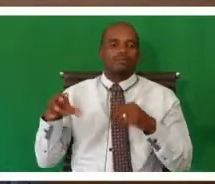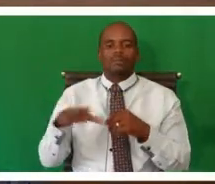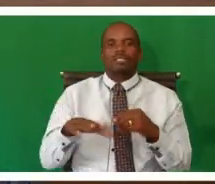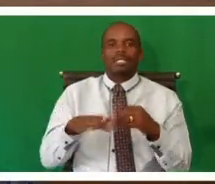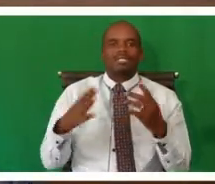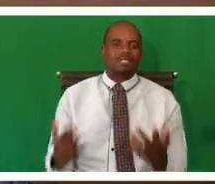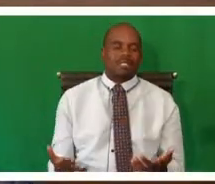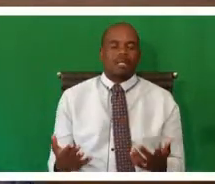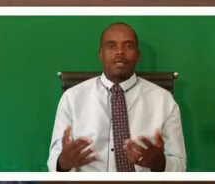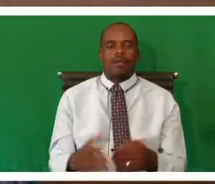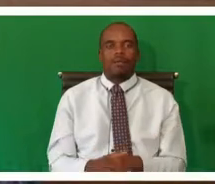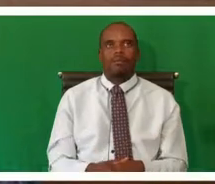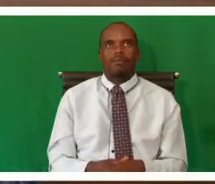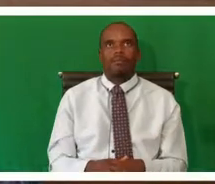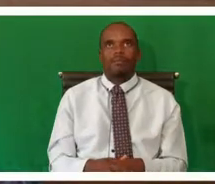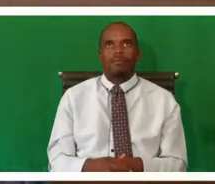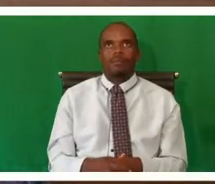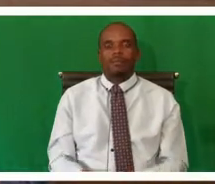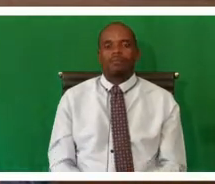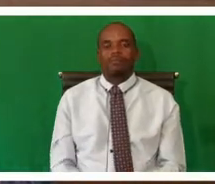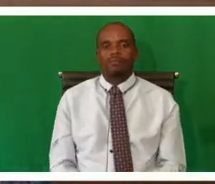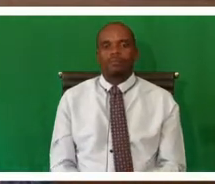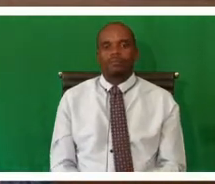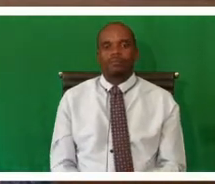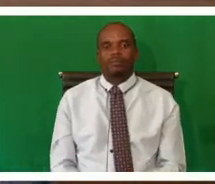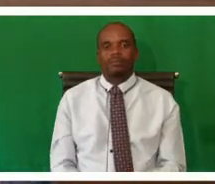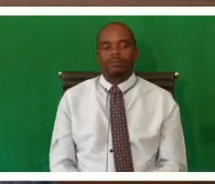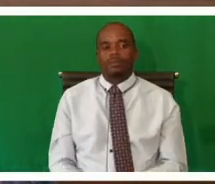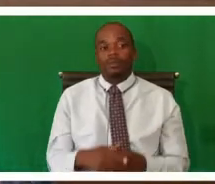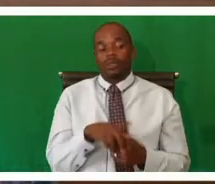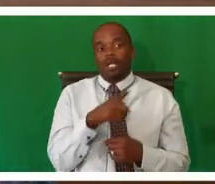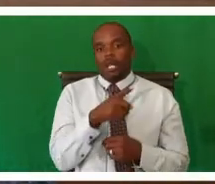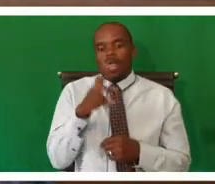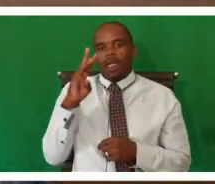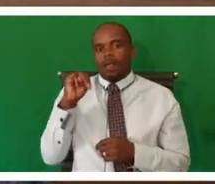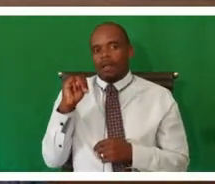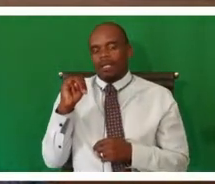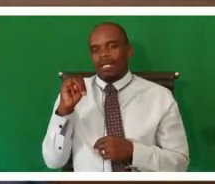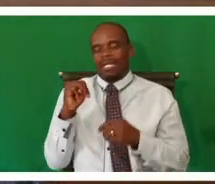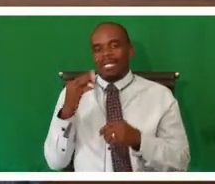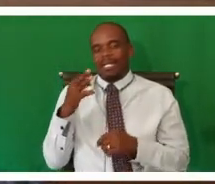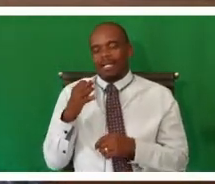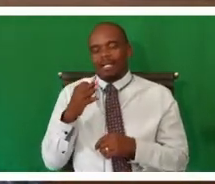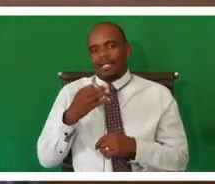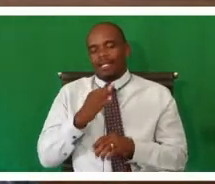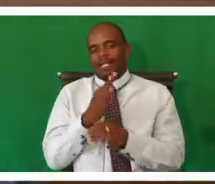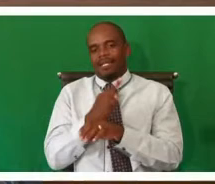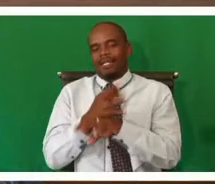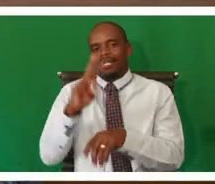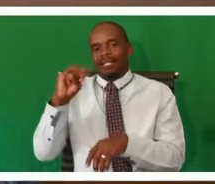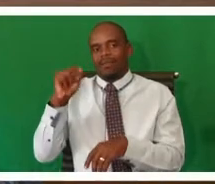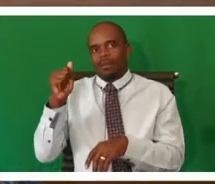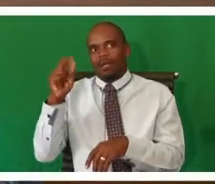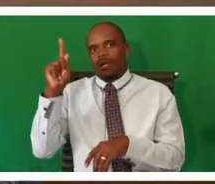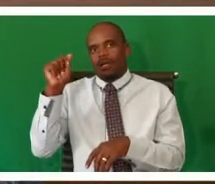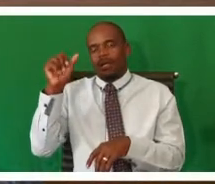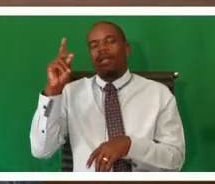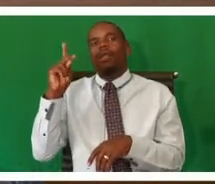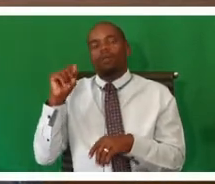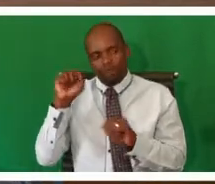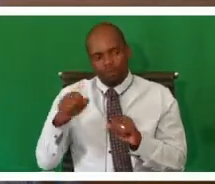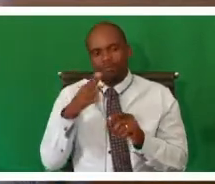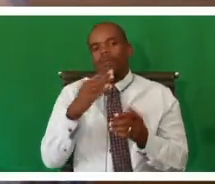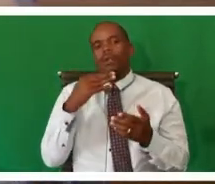being finalized. Ntate Makalo, I trust you. I know that everything that I've talked to definitely is going to